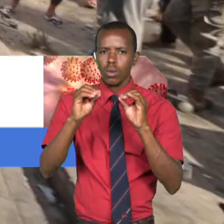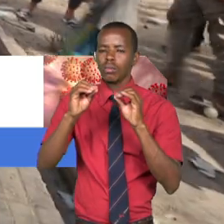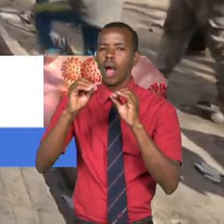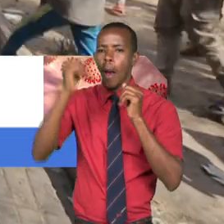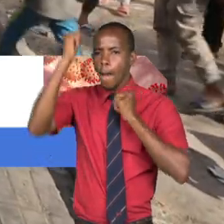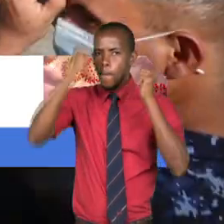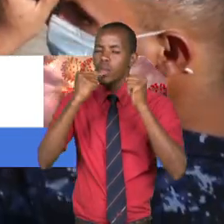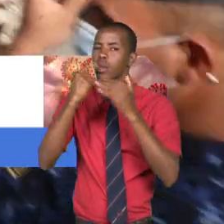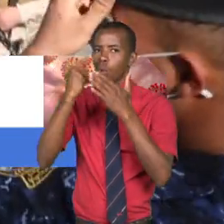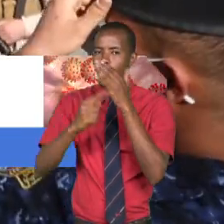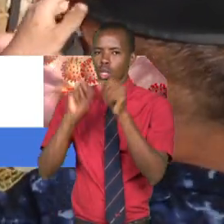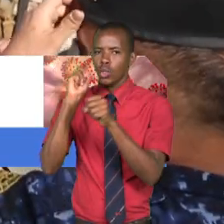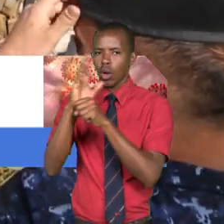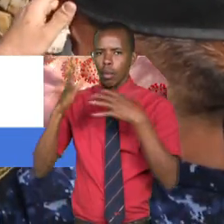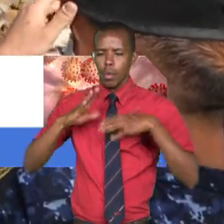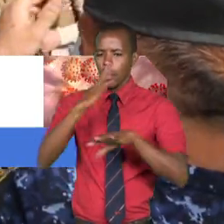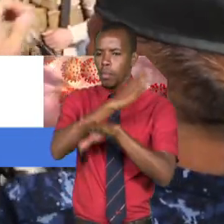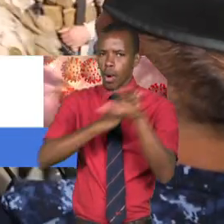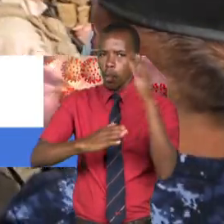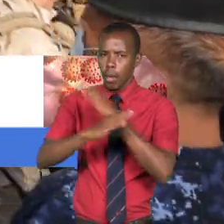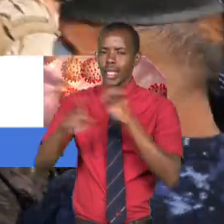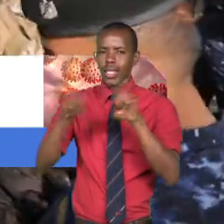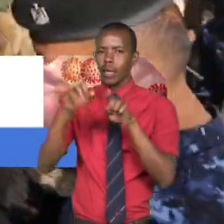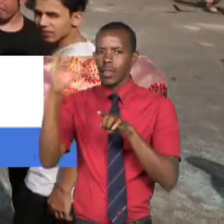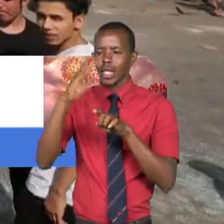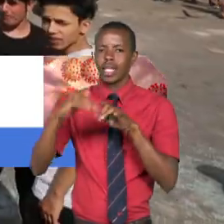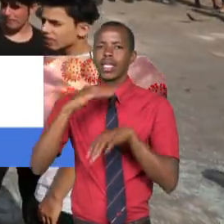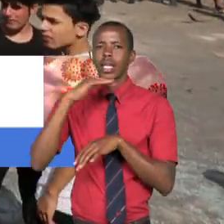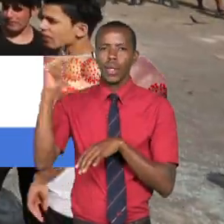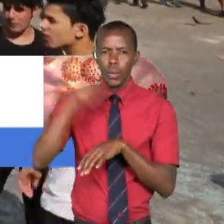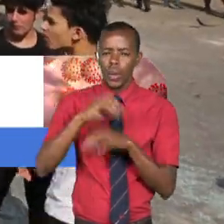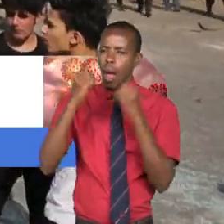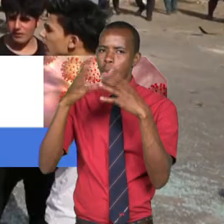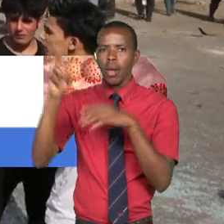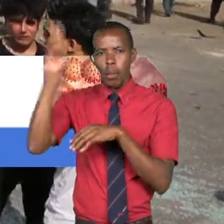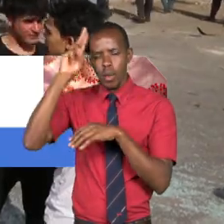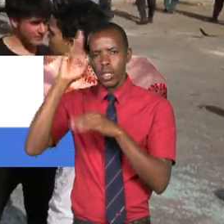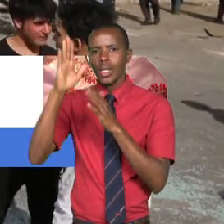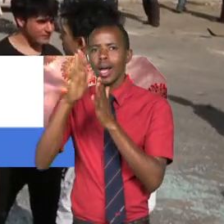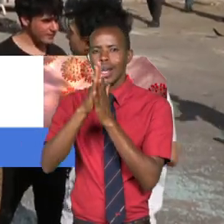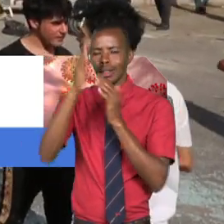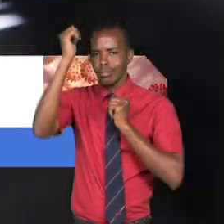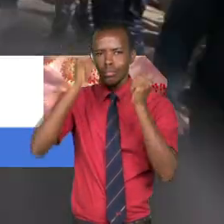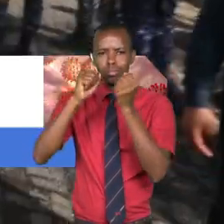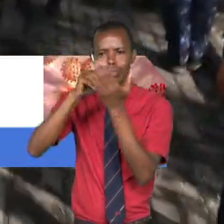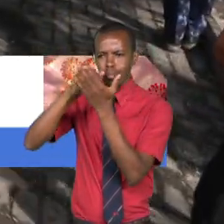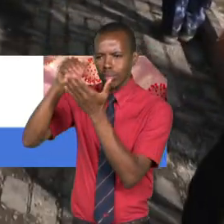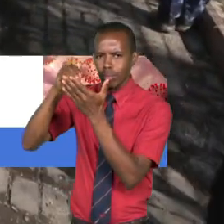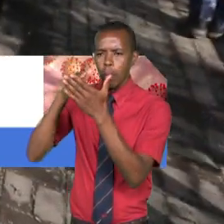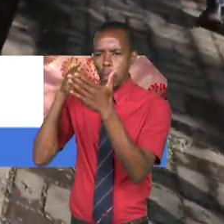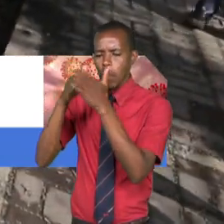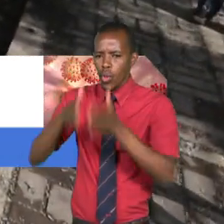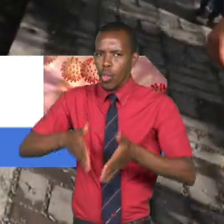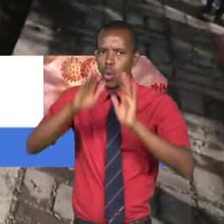did, however, say that 12 people were wounded, as well as the civilian killed. Dozens of the police and soldiers were deployed, blocking a major street through